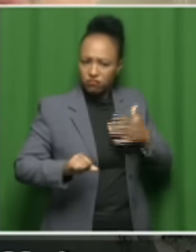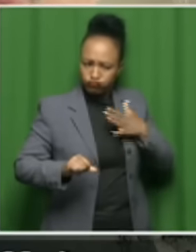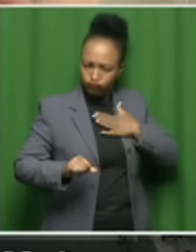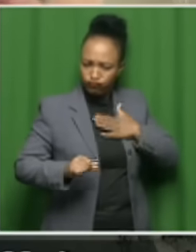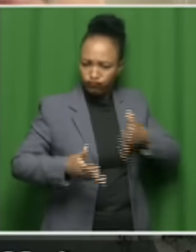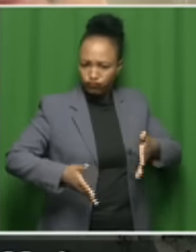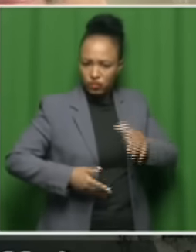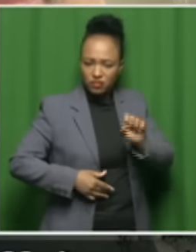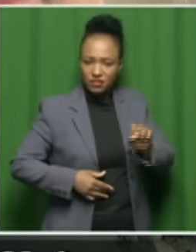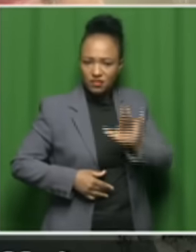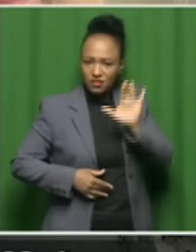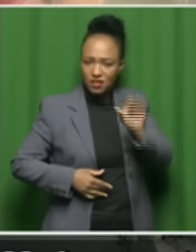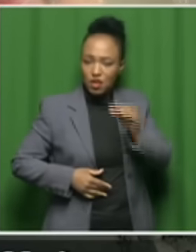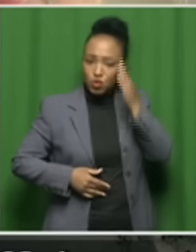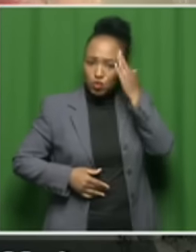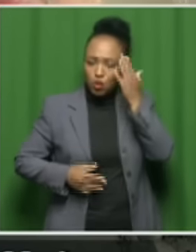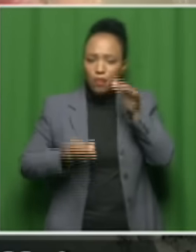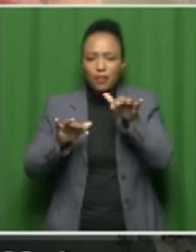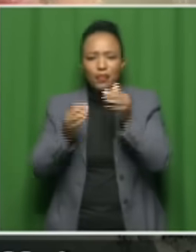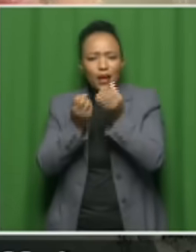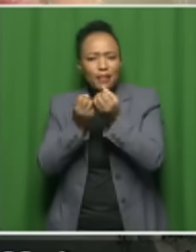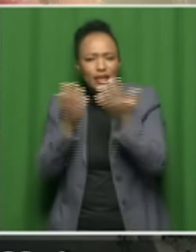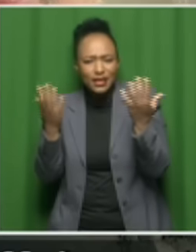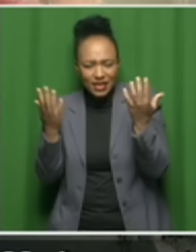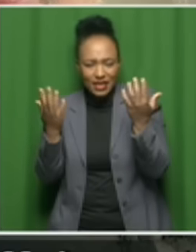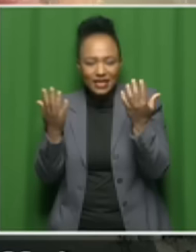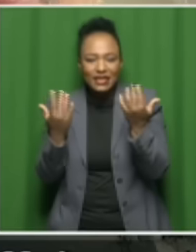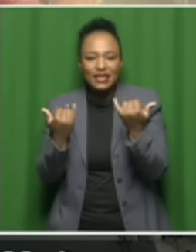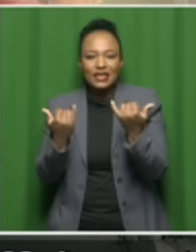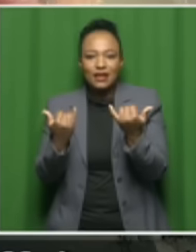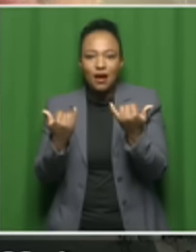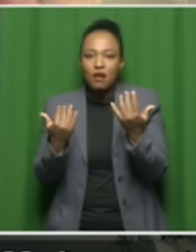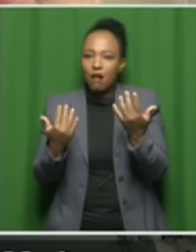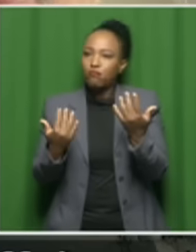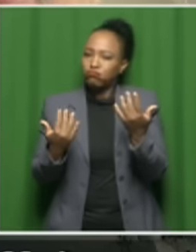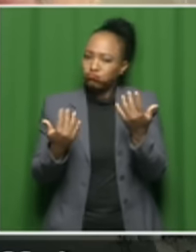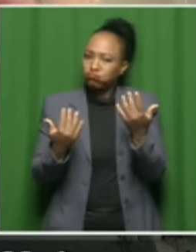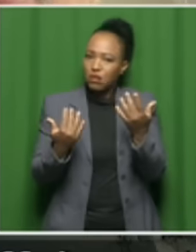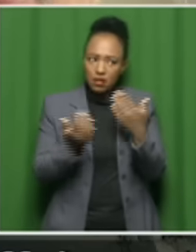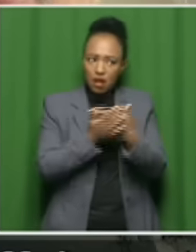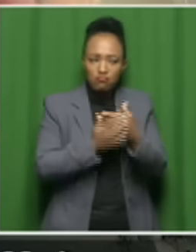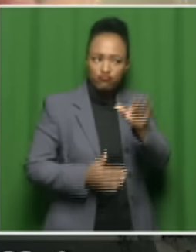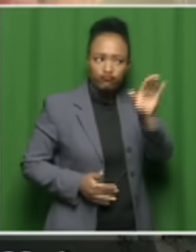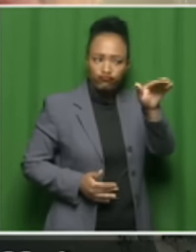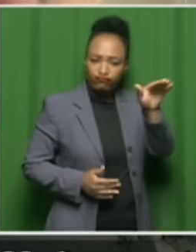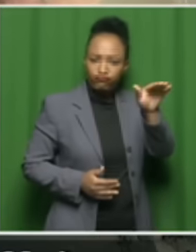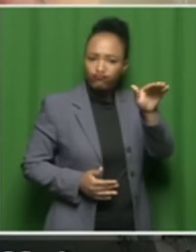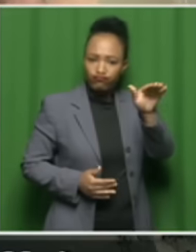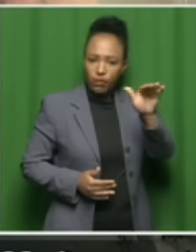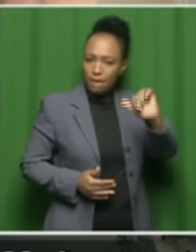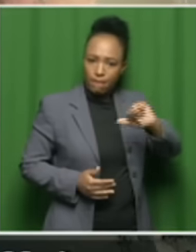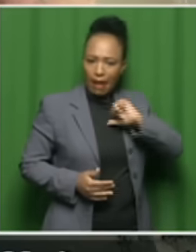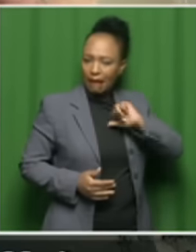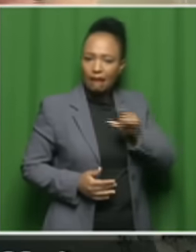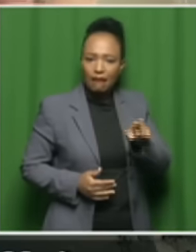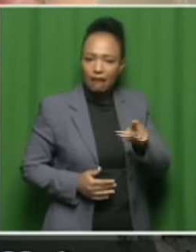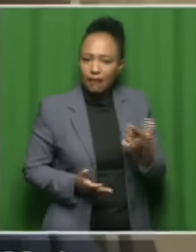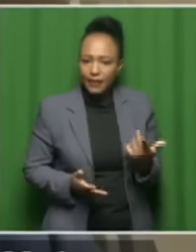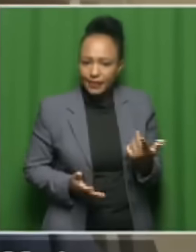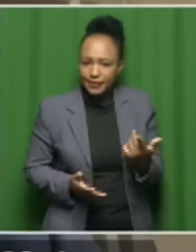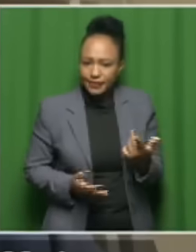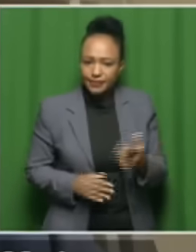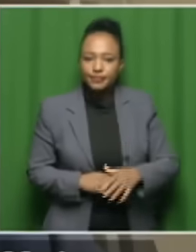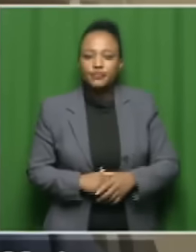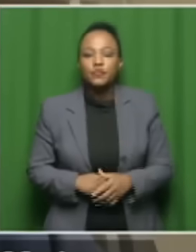have actually lost their citizenship through this and now are eligible to reclaim it? Well, let's just make